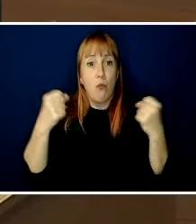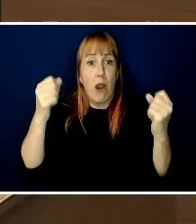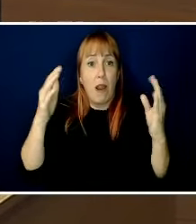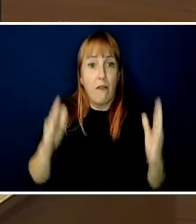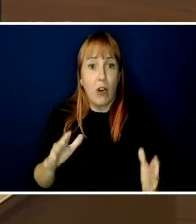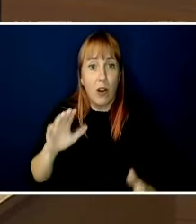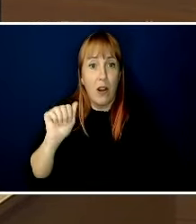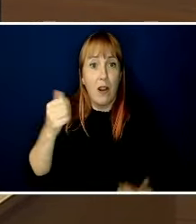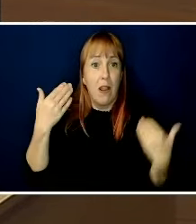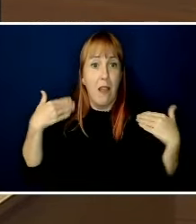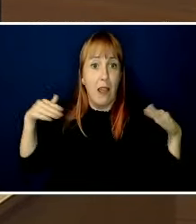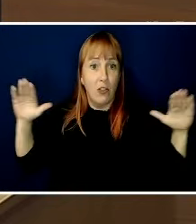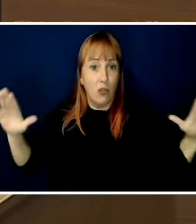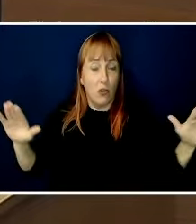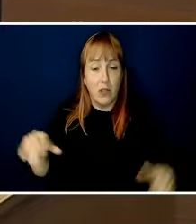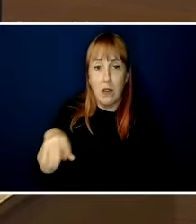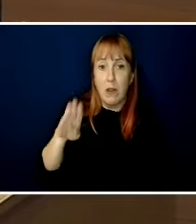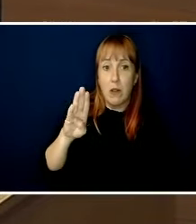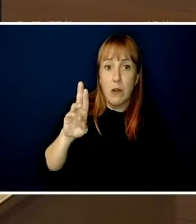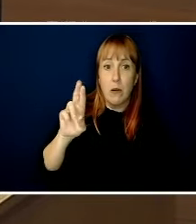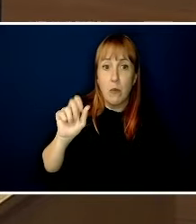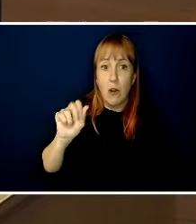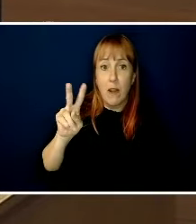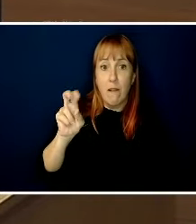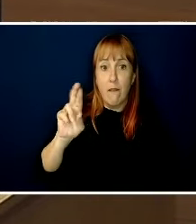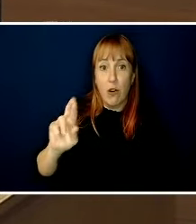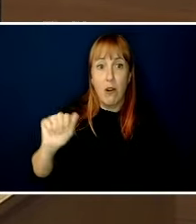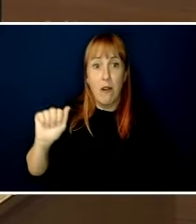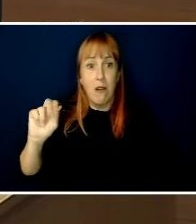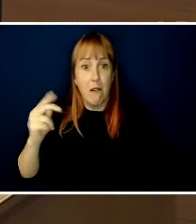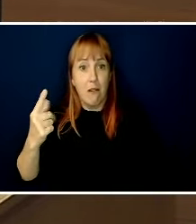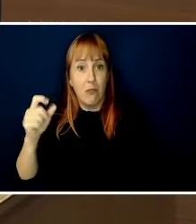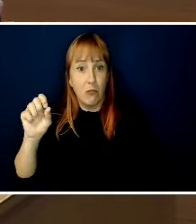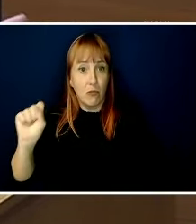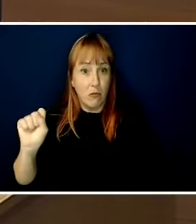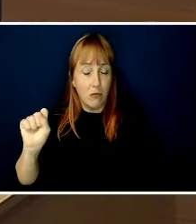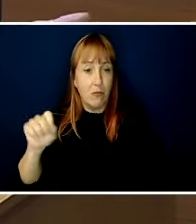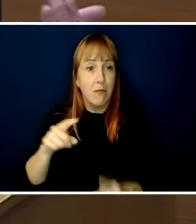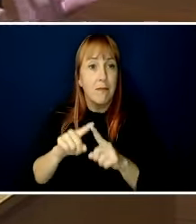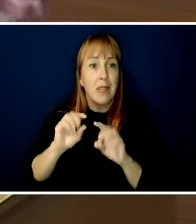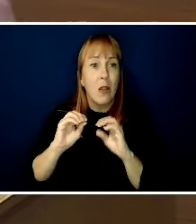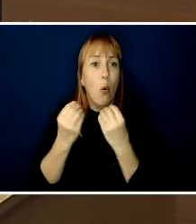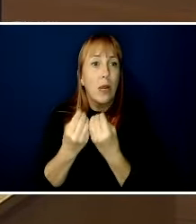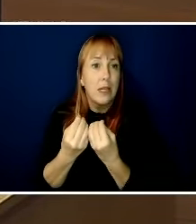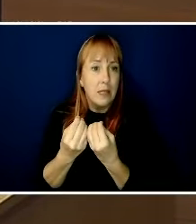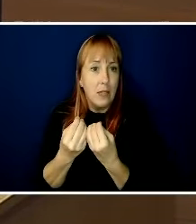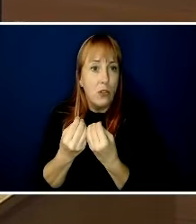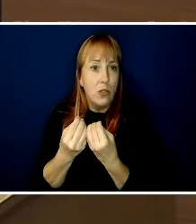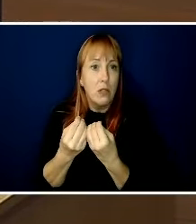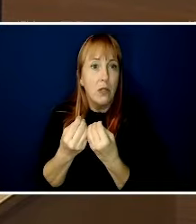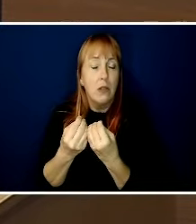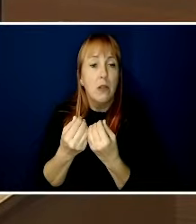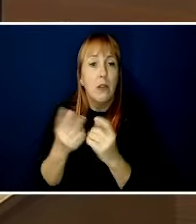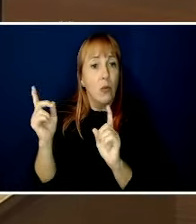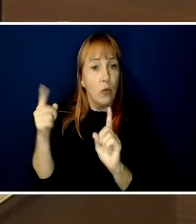Braver Angels is an organization that is trying to bring